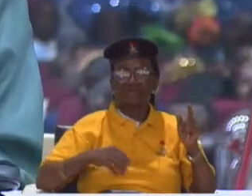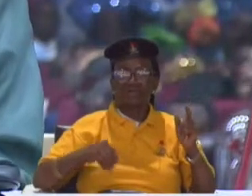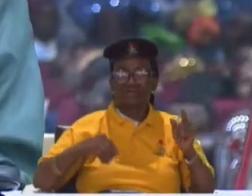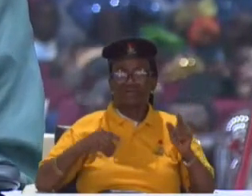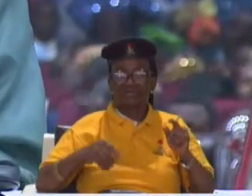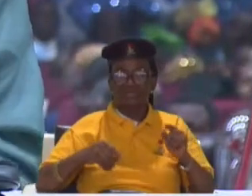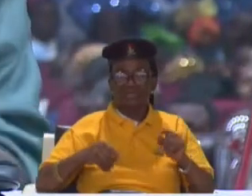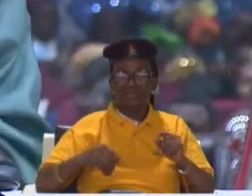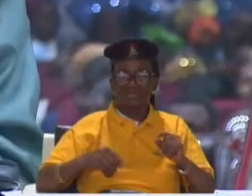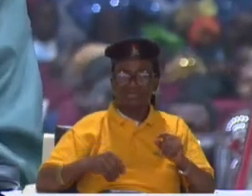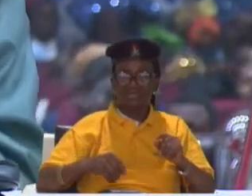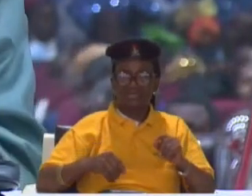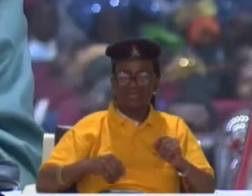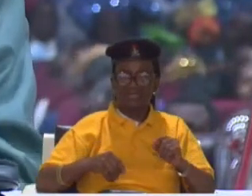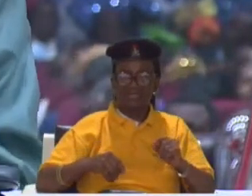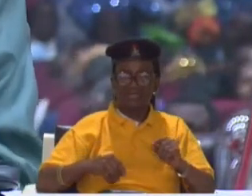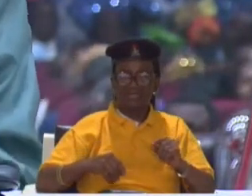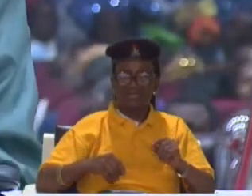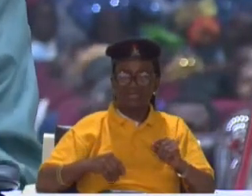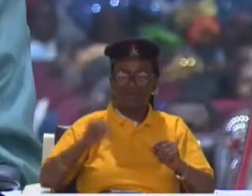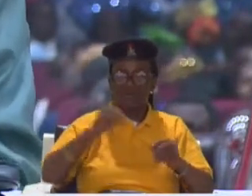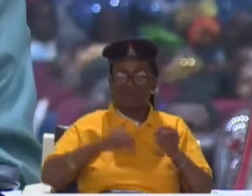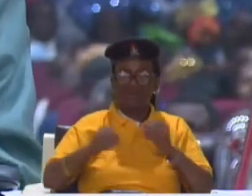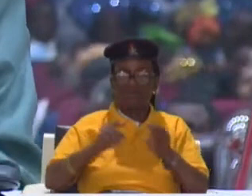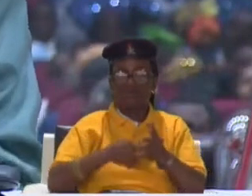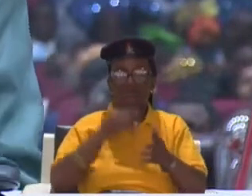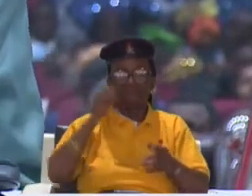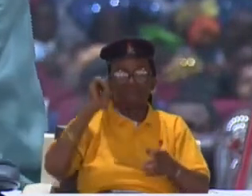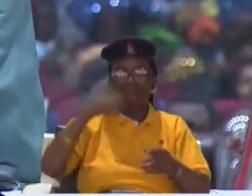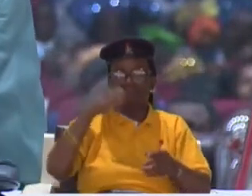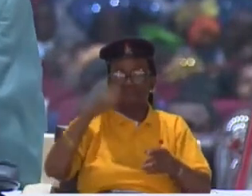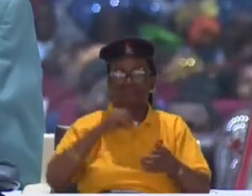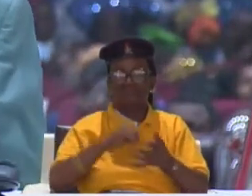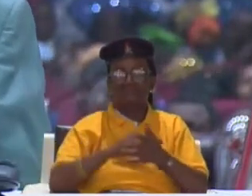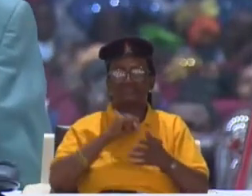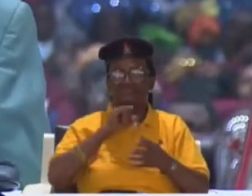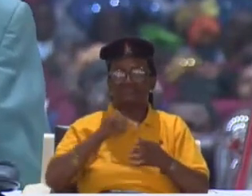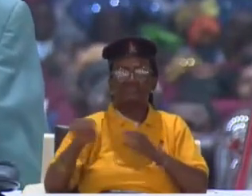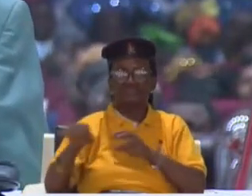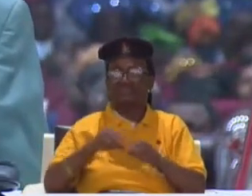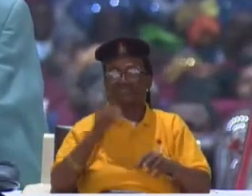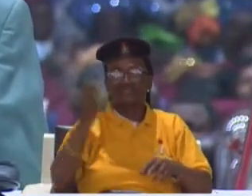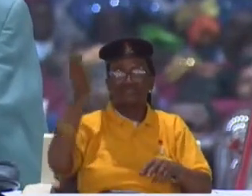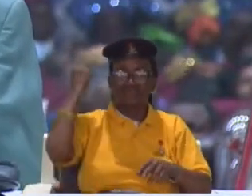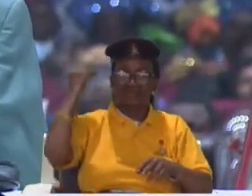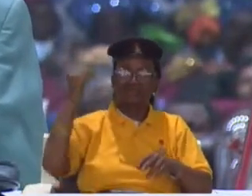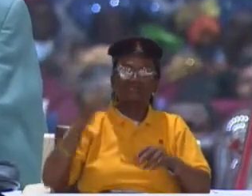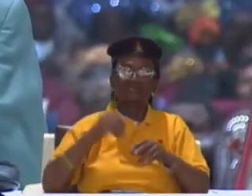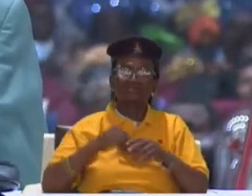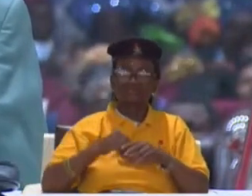fear him is because once he has spoken, it is done. He